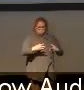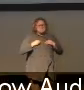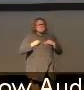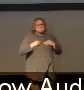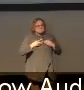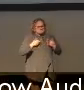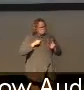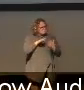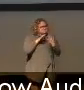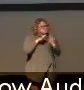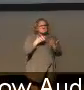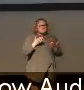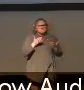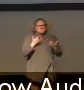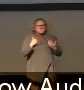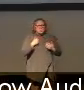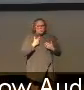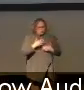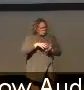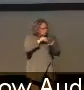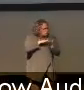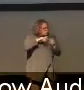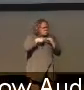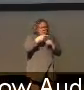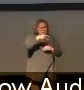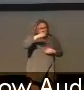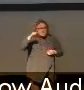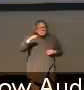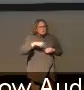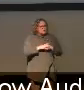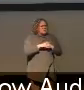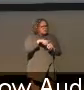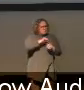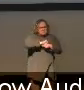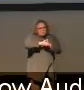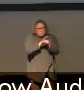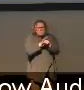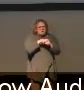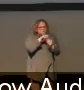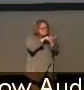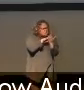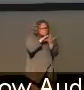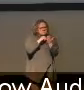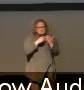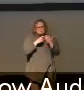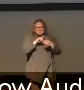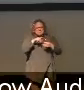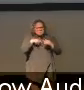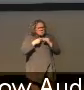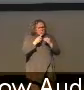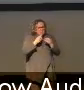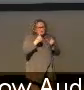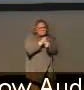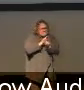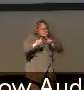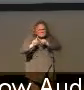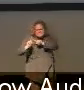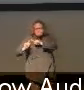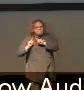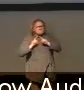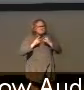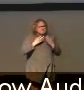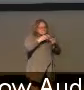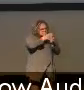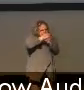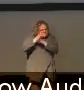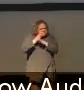doff PPE, learned as much as we could about the virus, and agreed to provide 24-hour coverage for these patients,